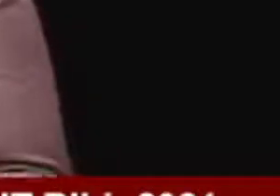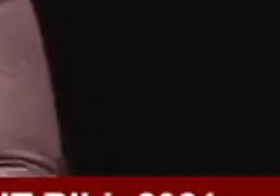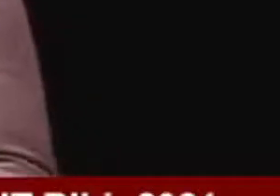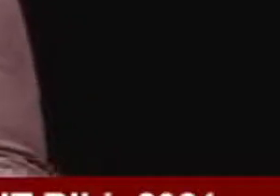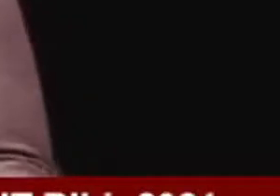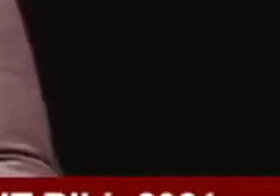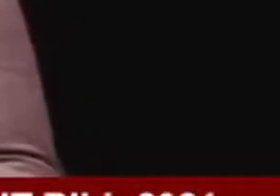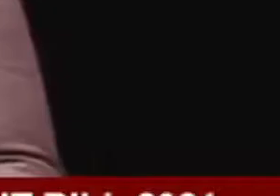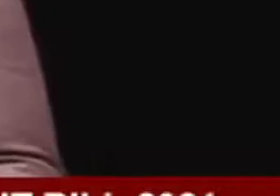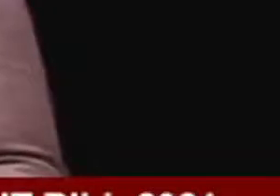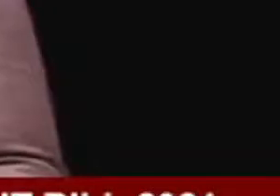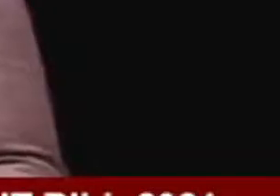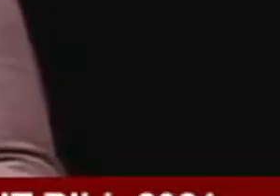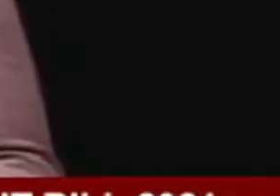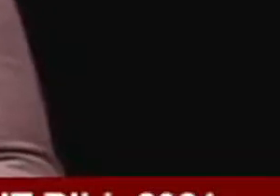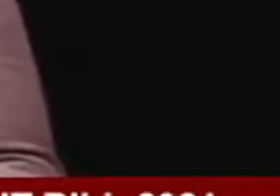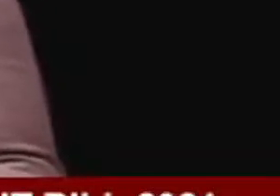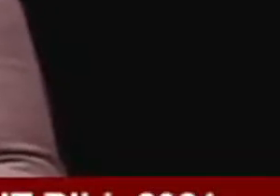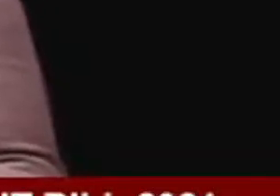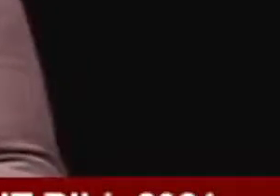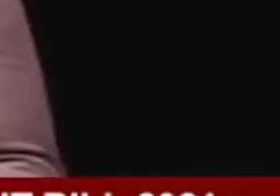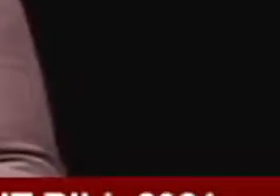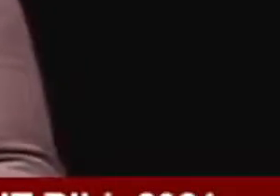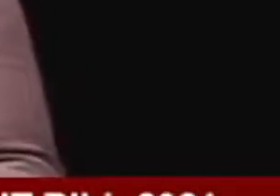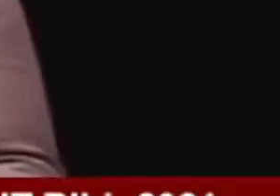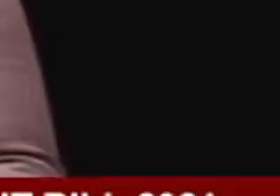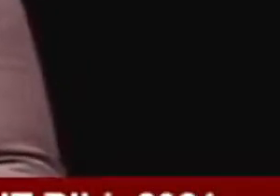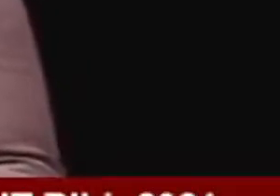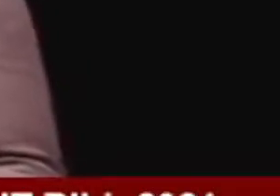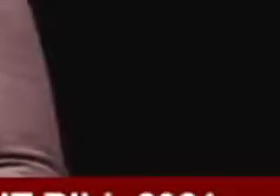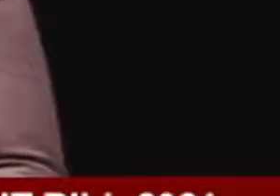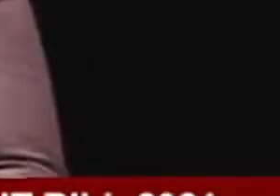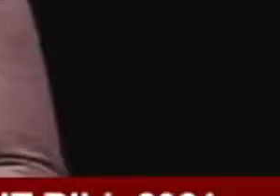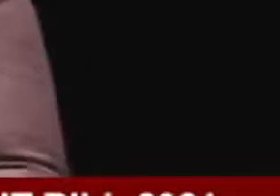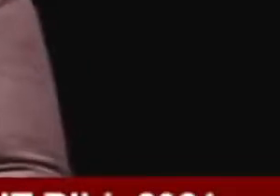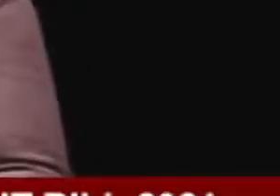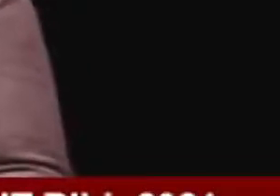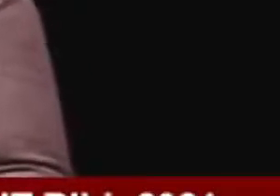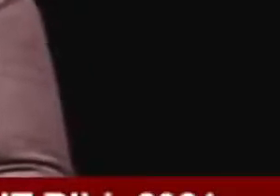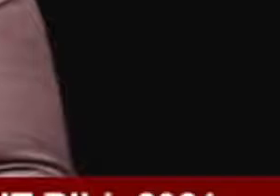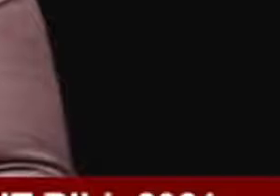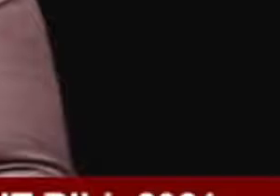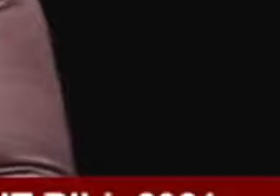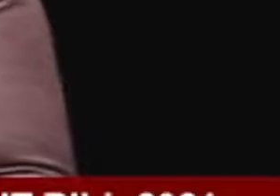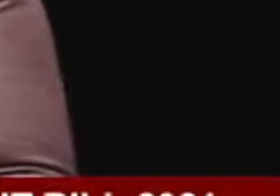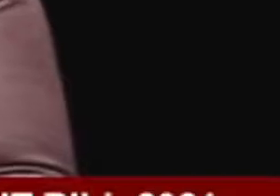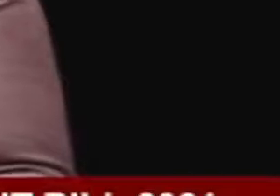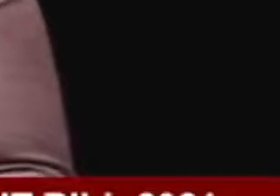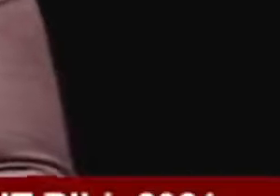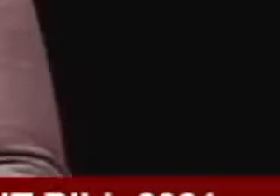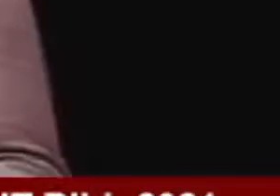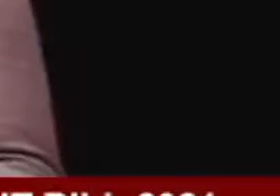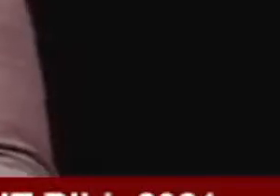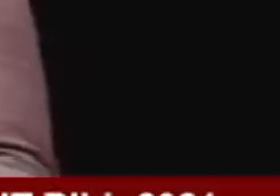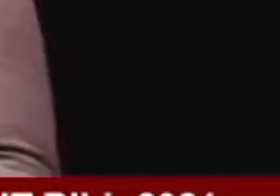been adjudged by all to be deficient. We cannot get it right all at once. You know, and so